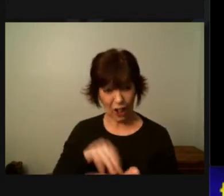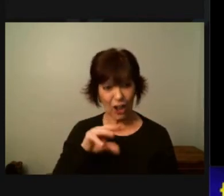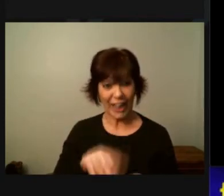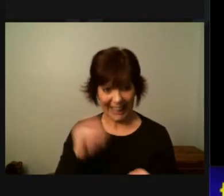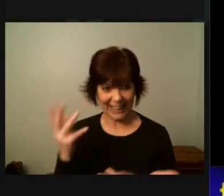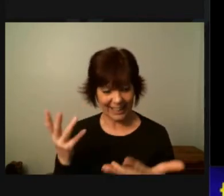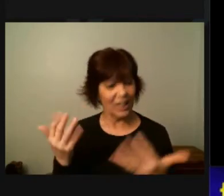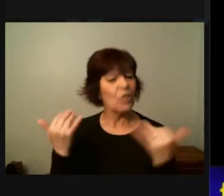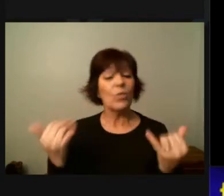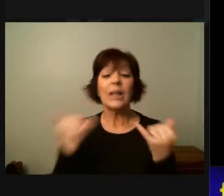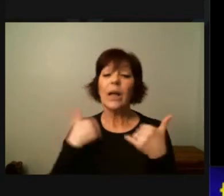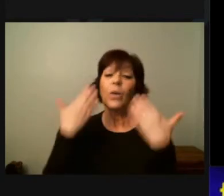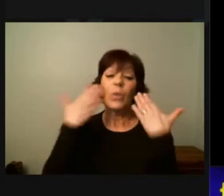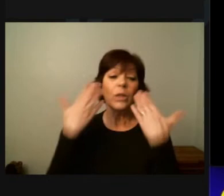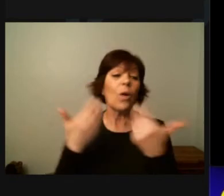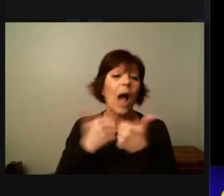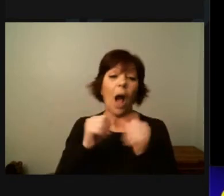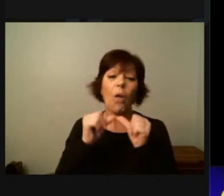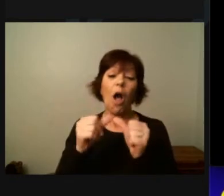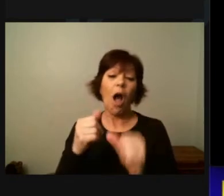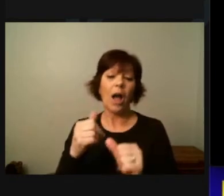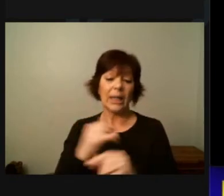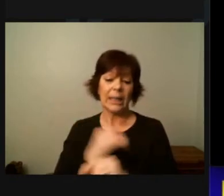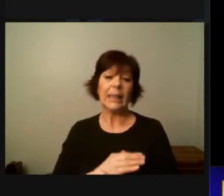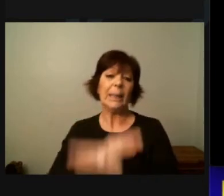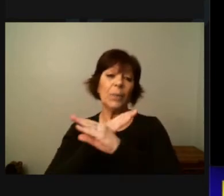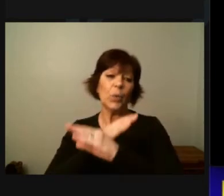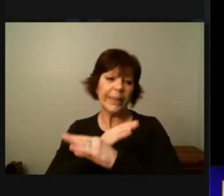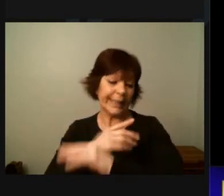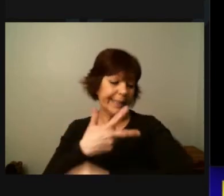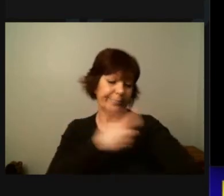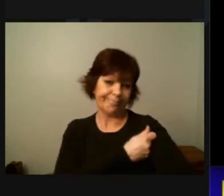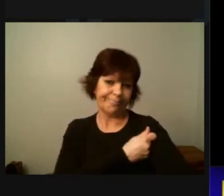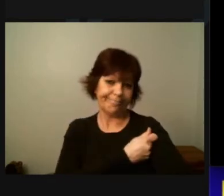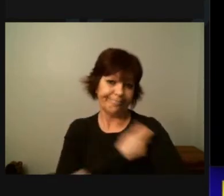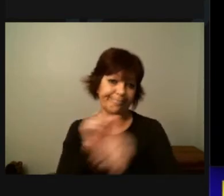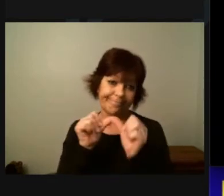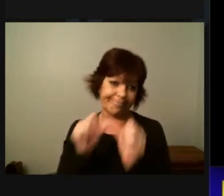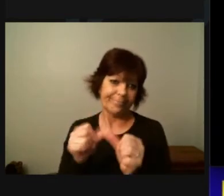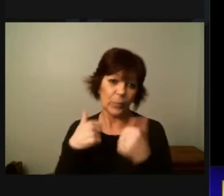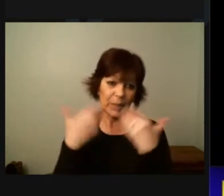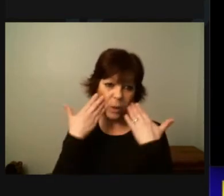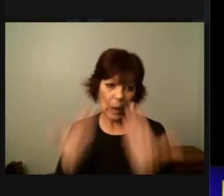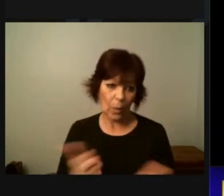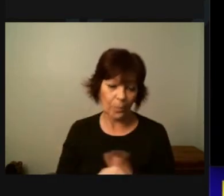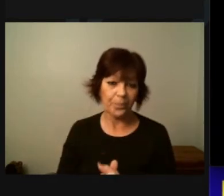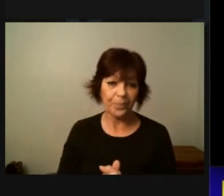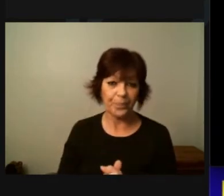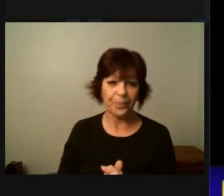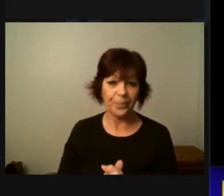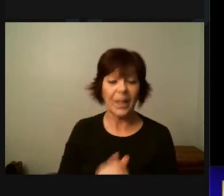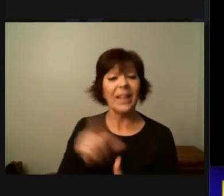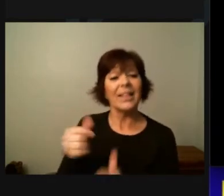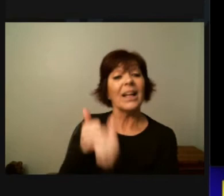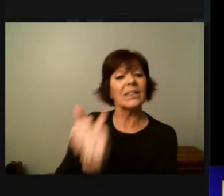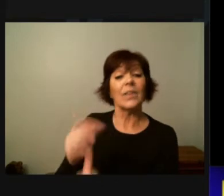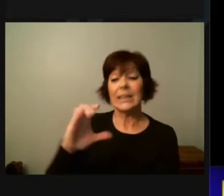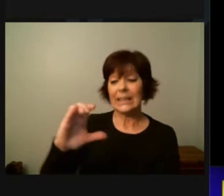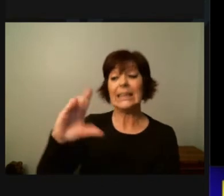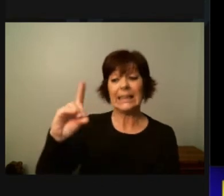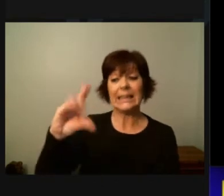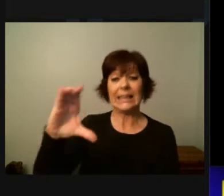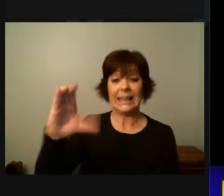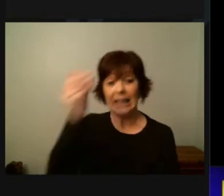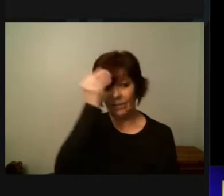we don't know how long the immunity is going to last. And that is all as per the CDC.